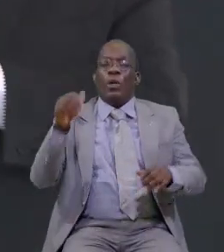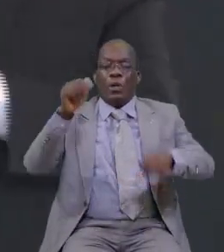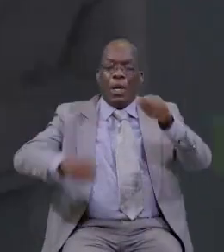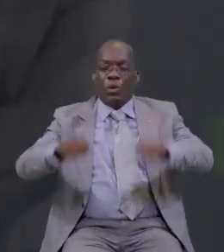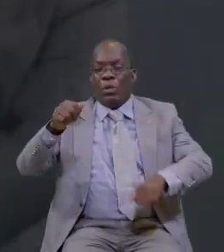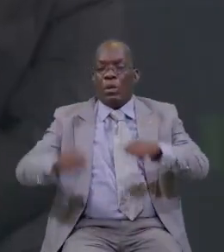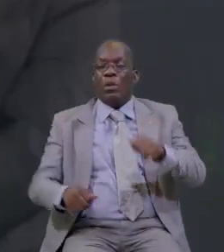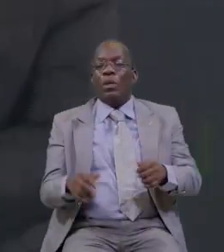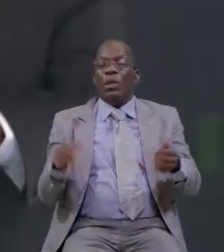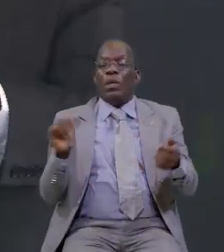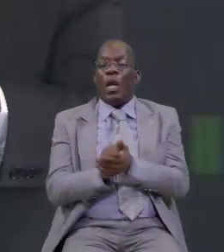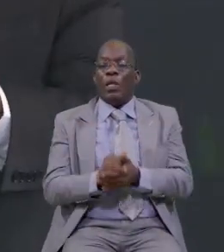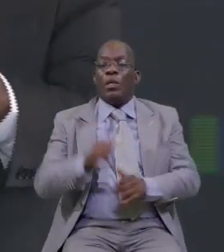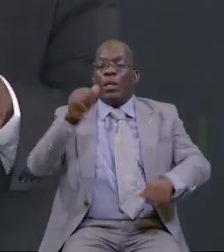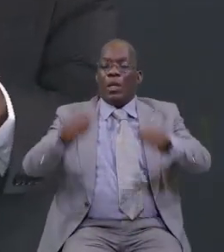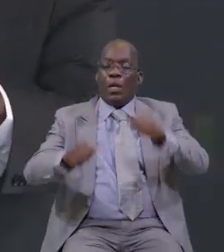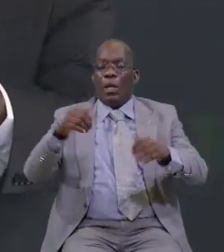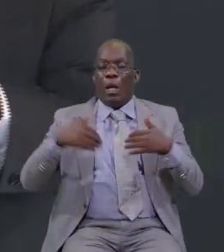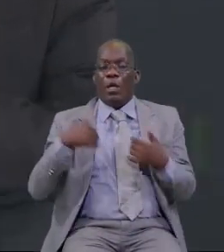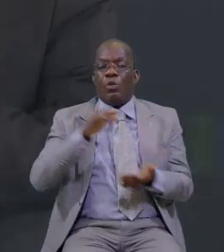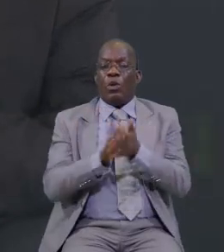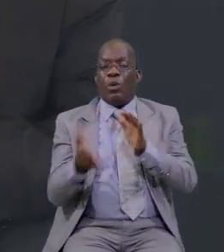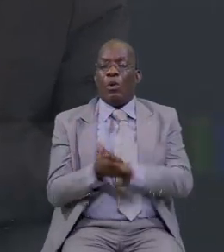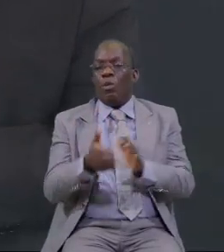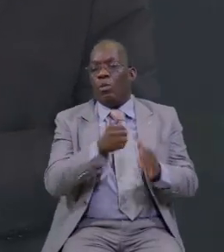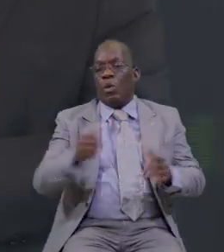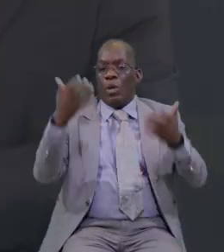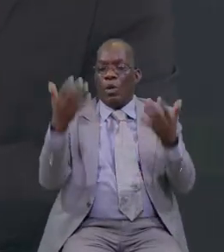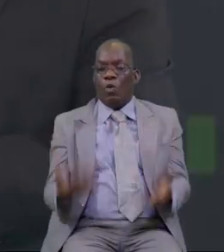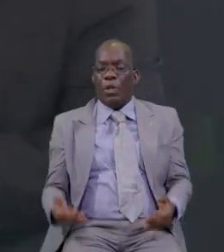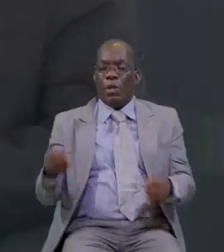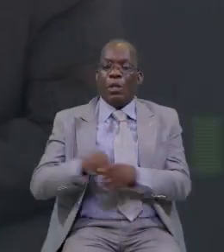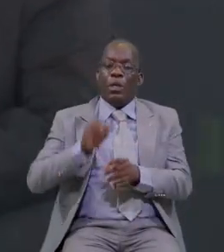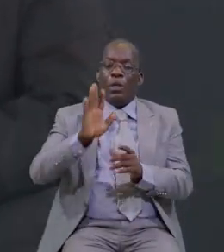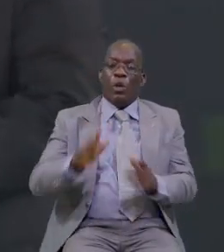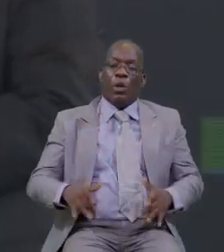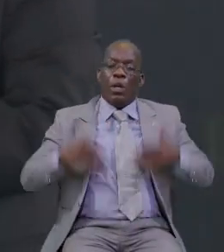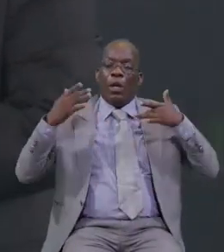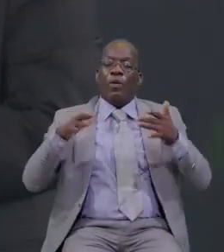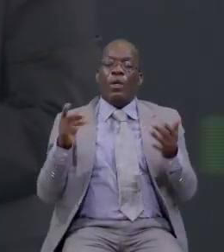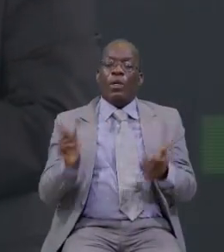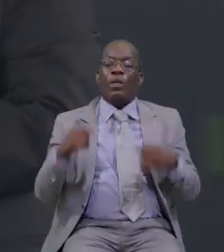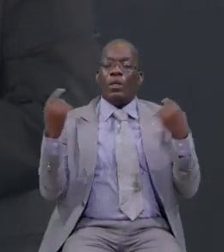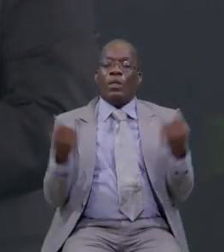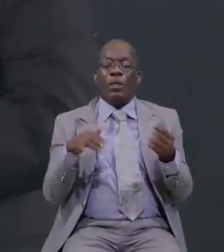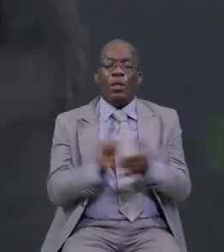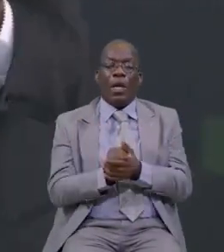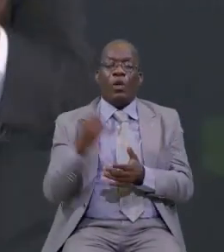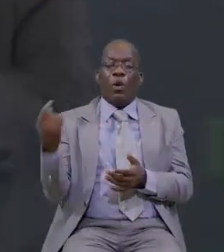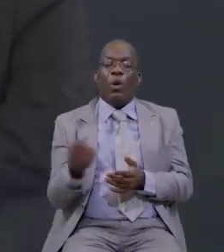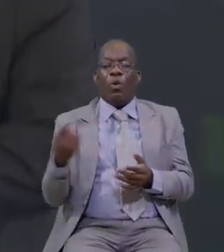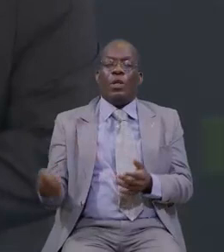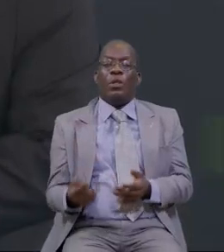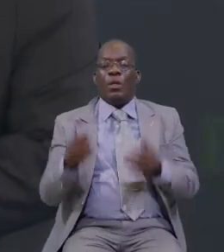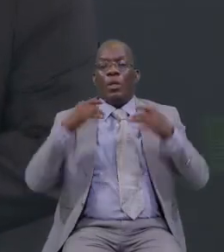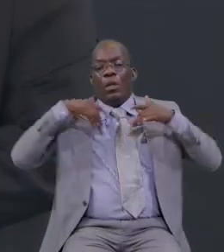a weight in your life. The sin which does so easily beset us. It might